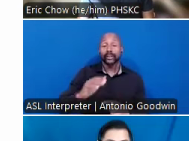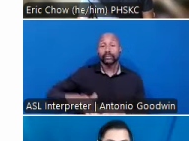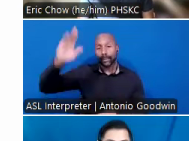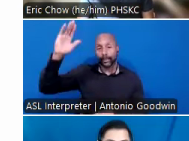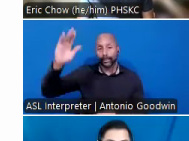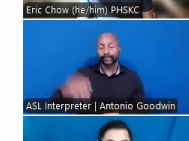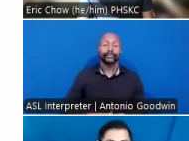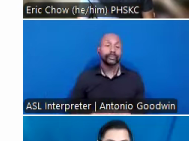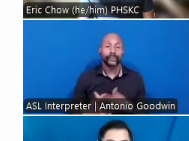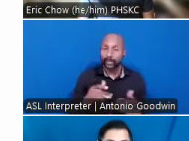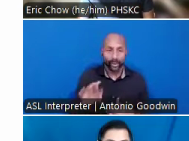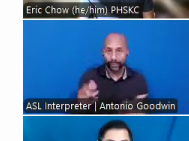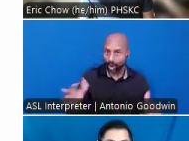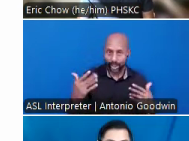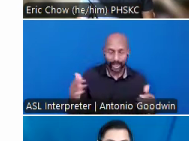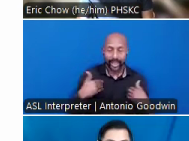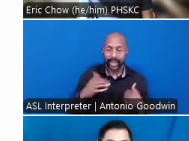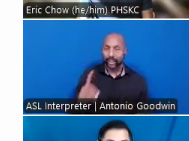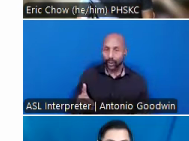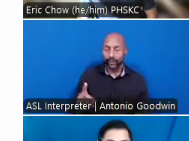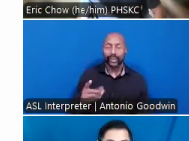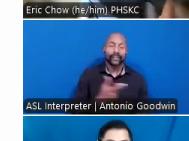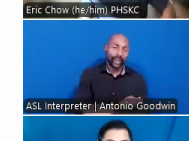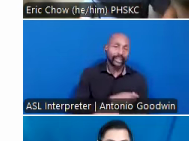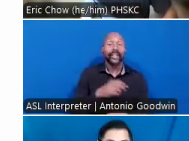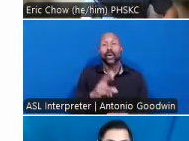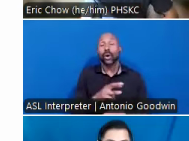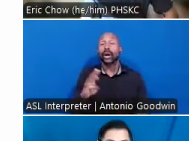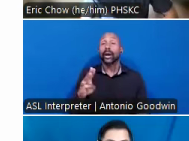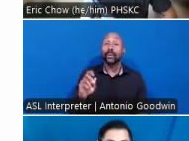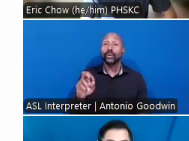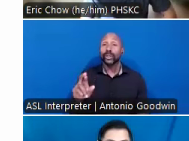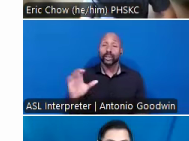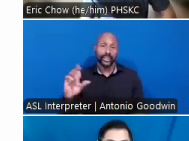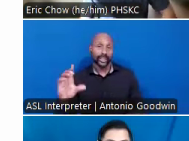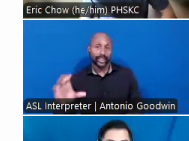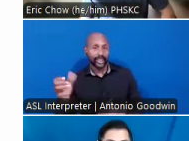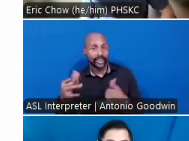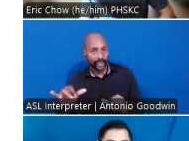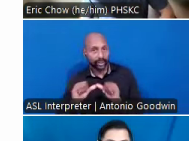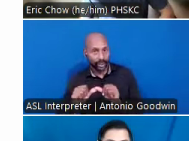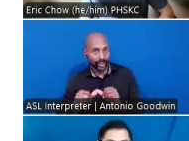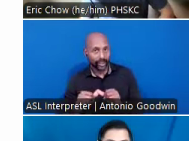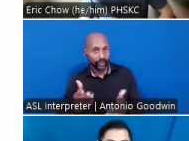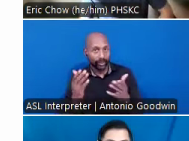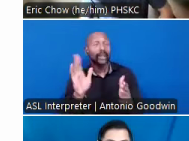COVID vaccines or boosters in the past, CDC continues to recommend that everyone get up to date by receiving at